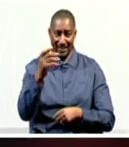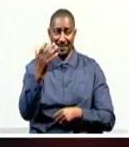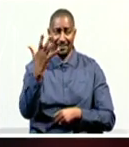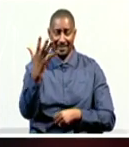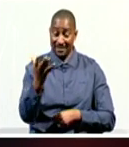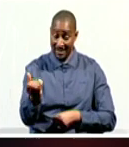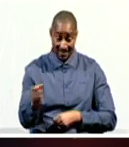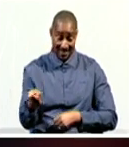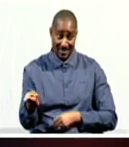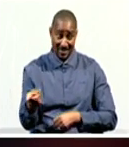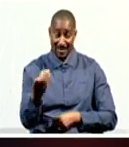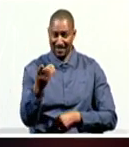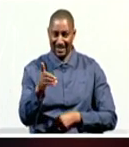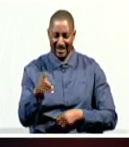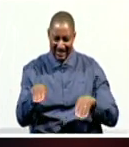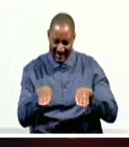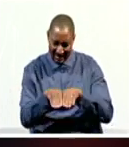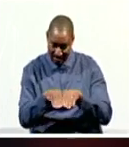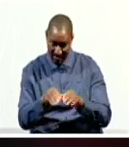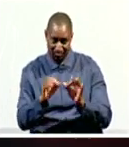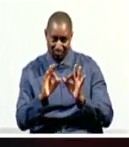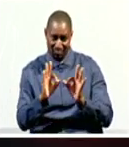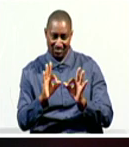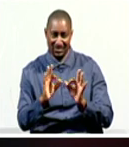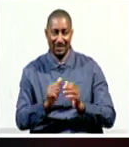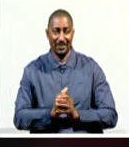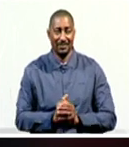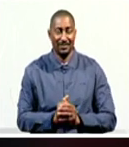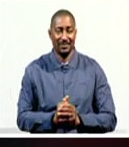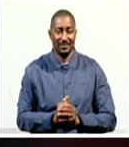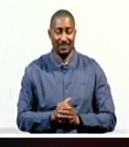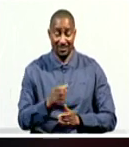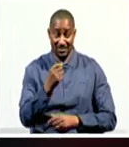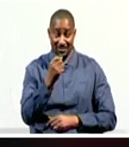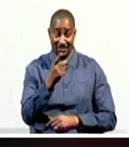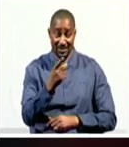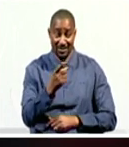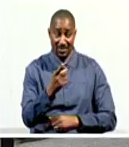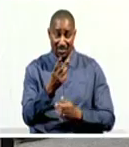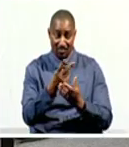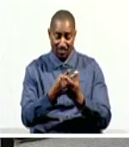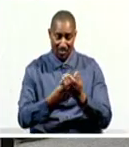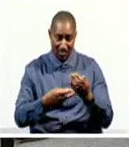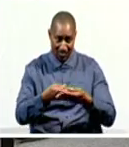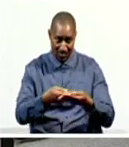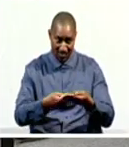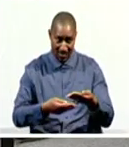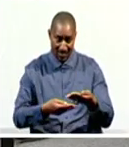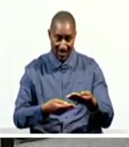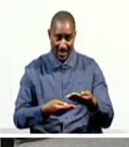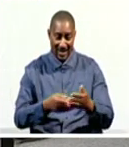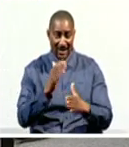more prioritized. That is the only difference. So what are you saying, that the two documents or the two policies are being used in